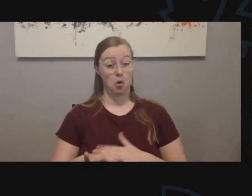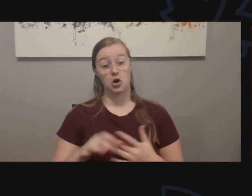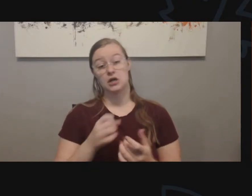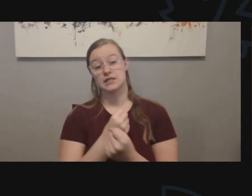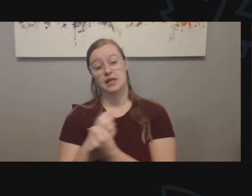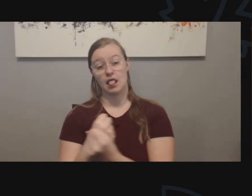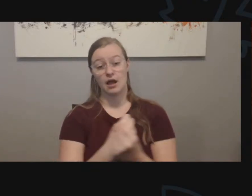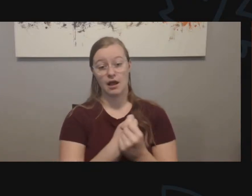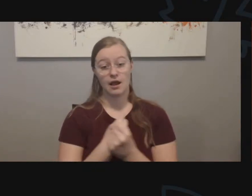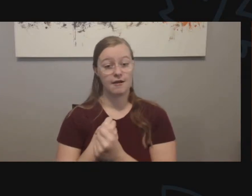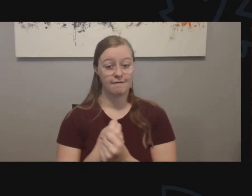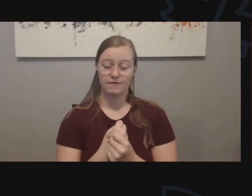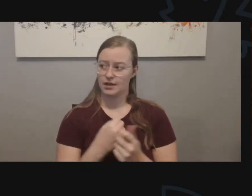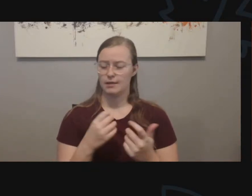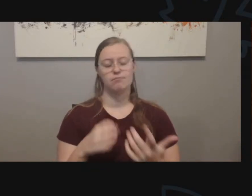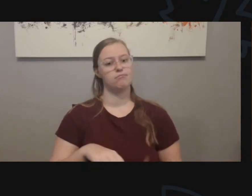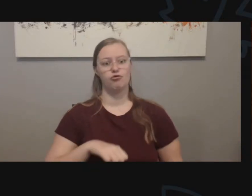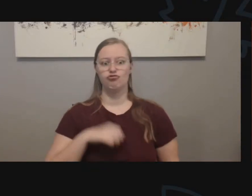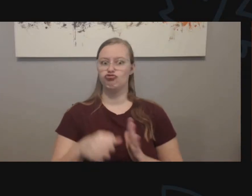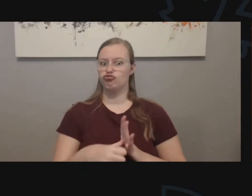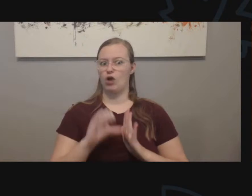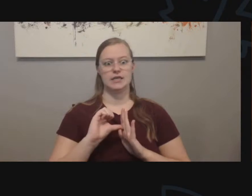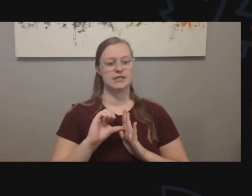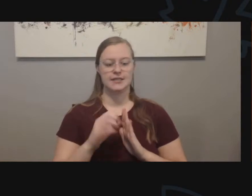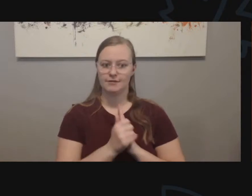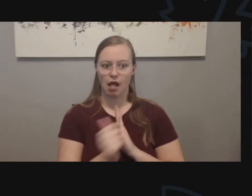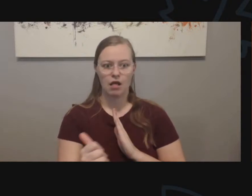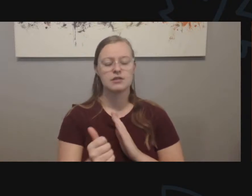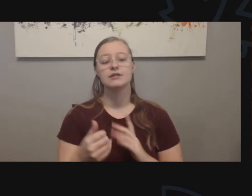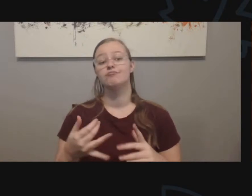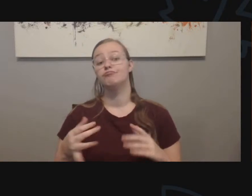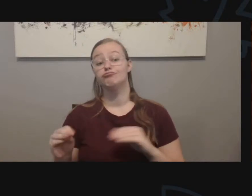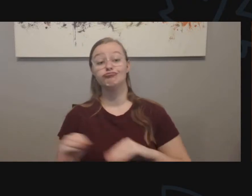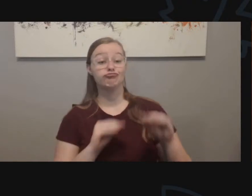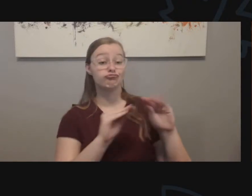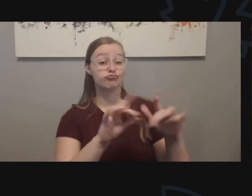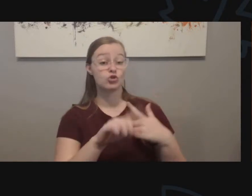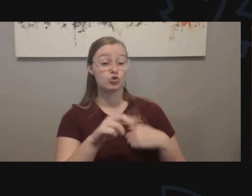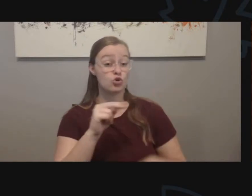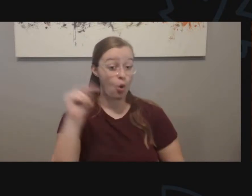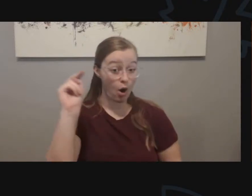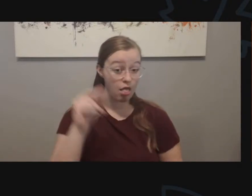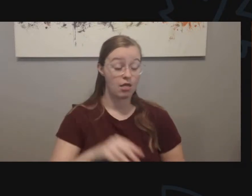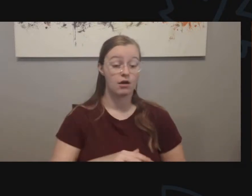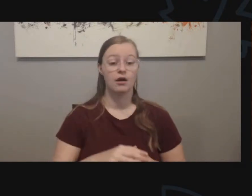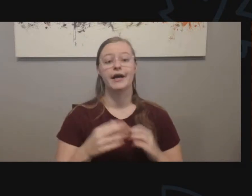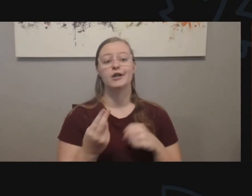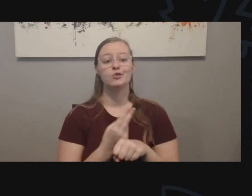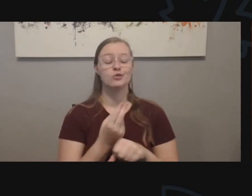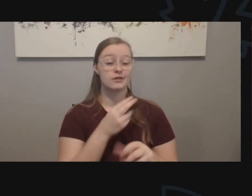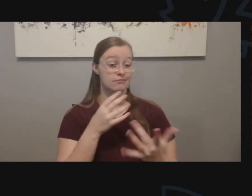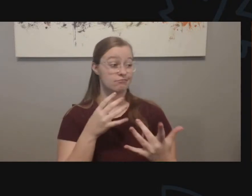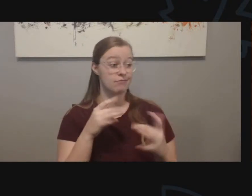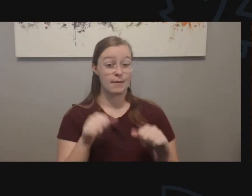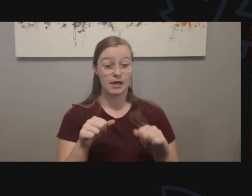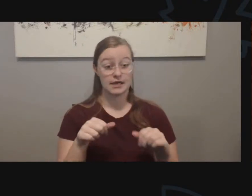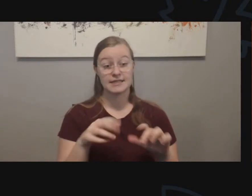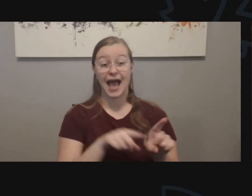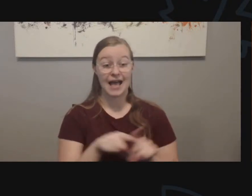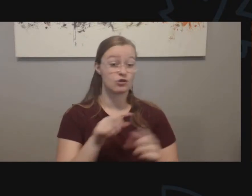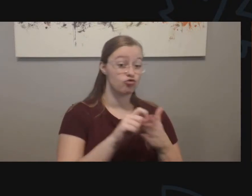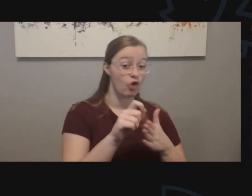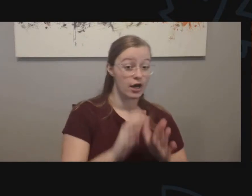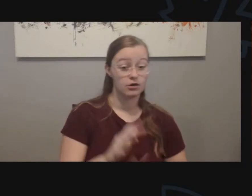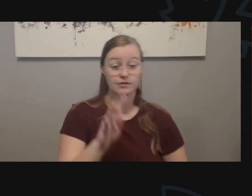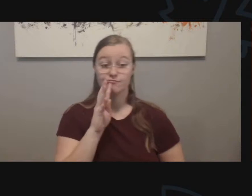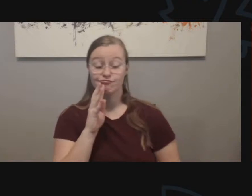man with impressive talents, escaped to the North and used his abilities as a speaker and a writer to